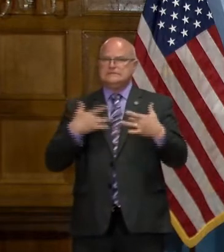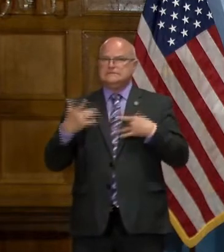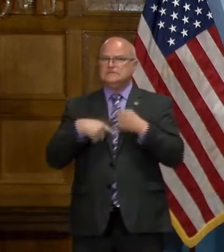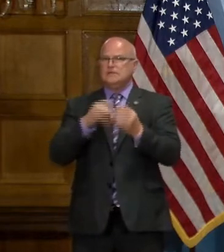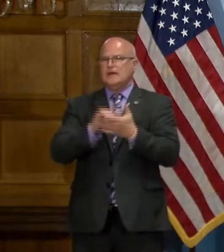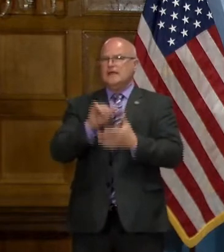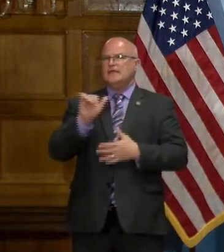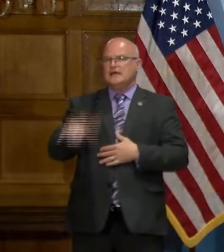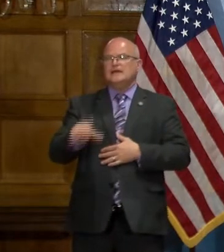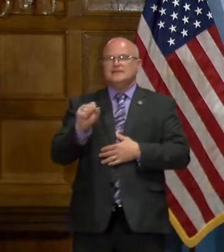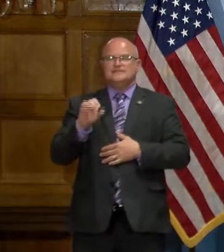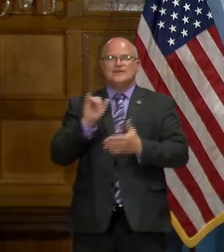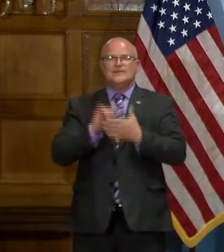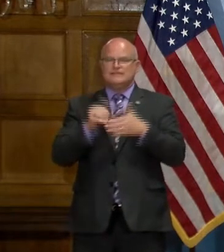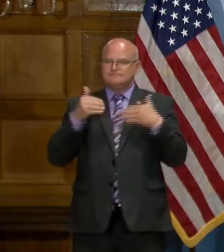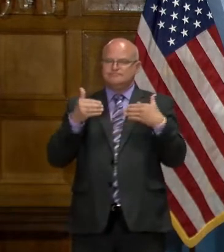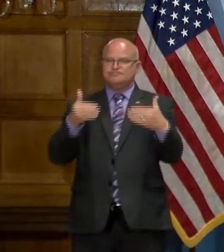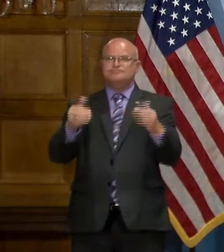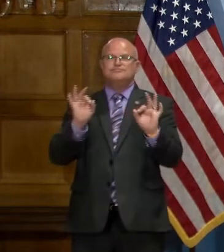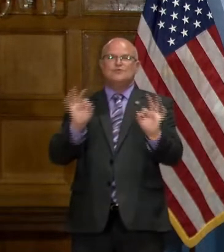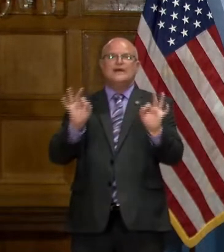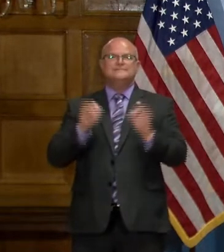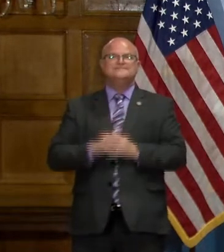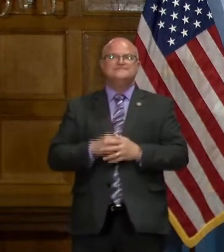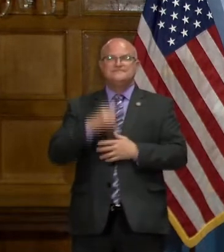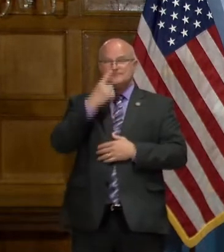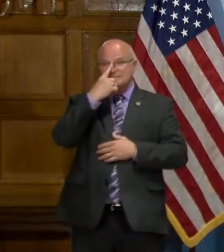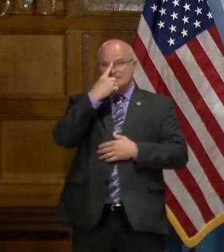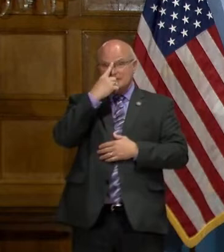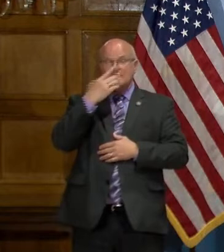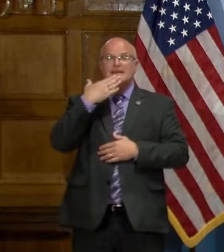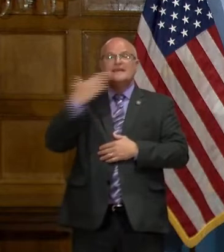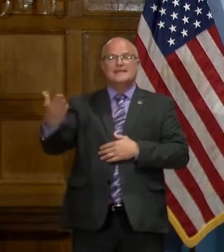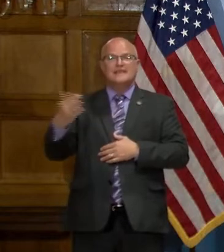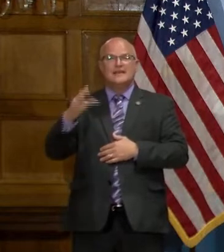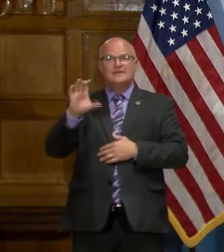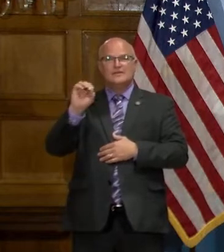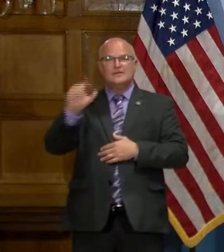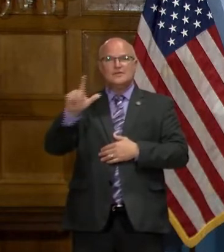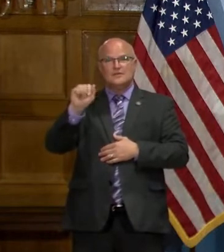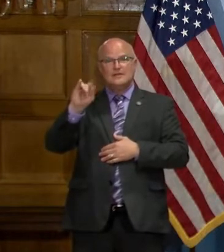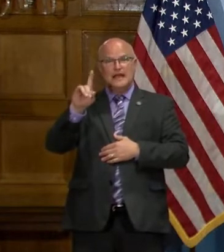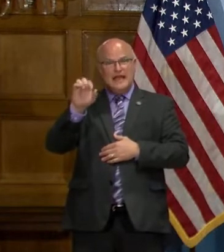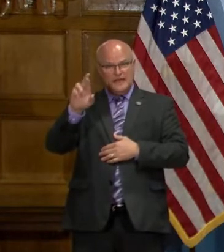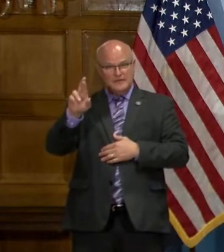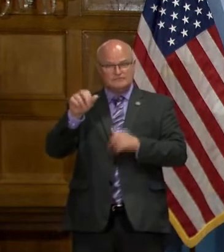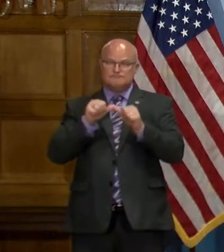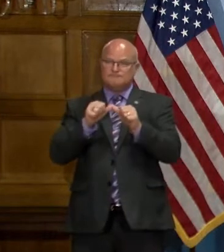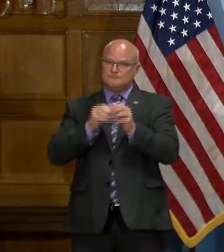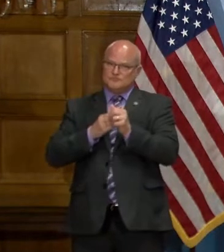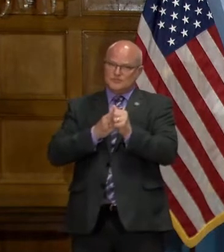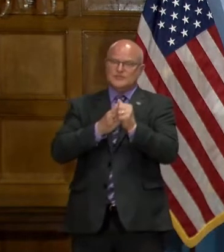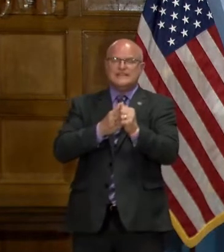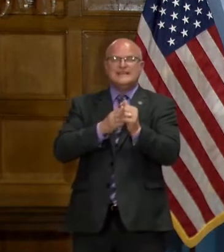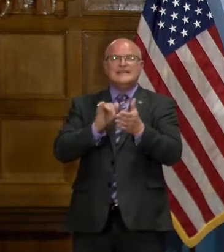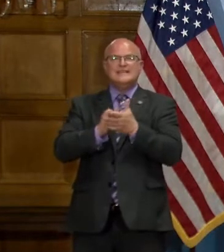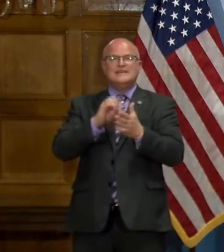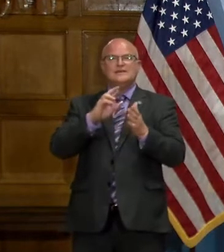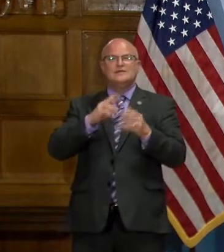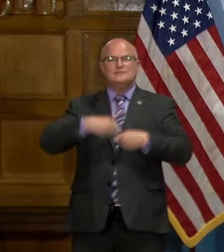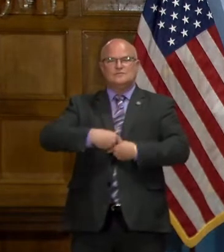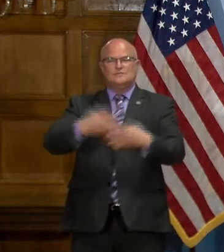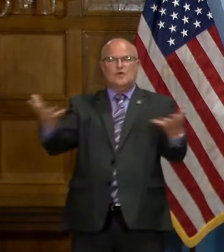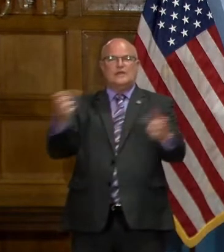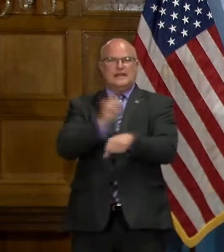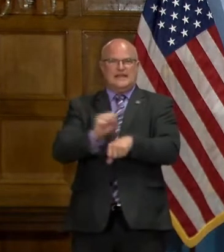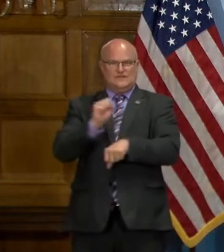about, and that is proceeding well. Thank you, Colonel Ader, for continuing to lead the rollout